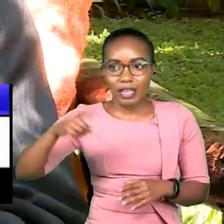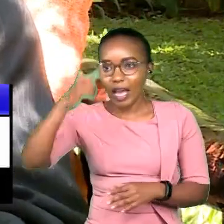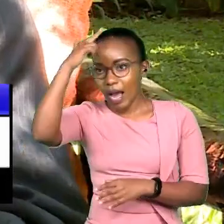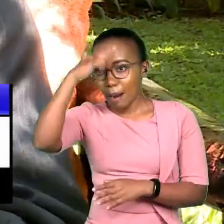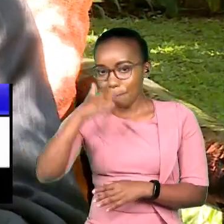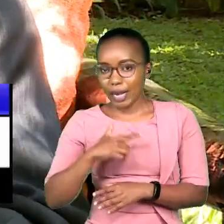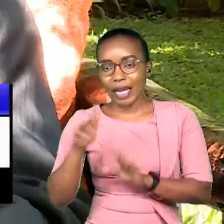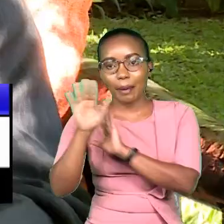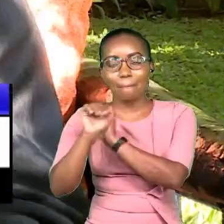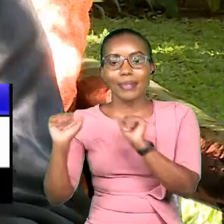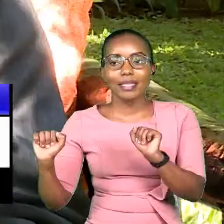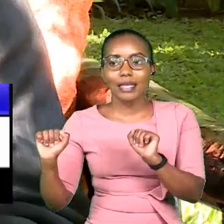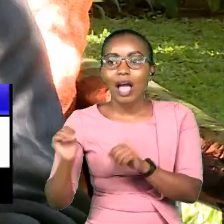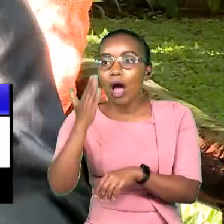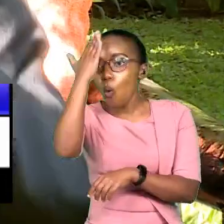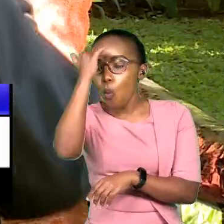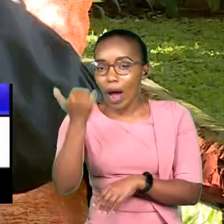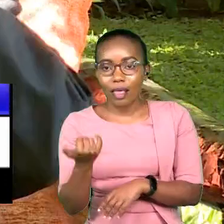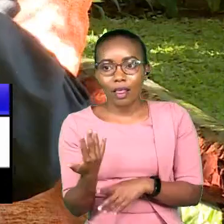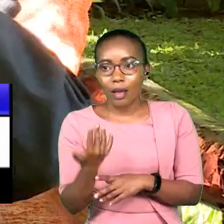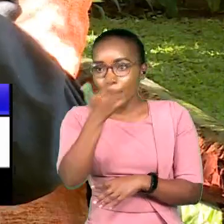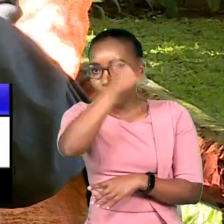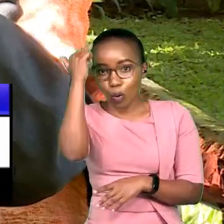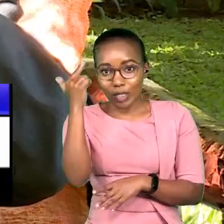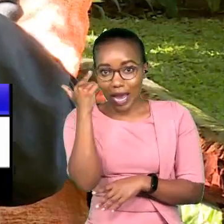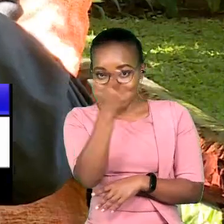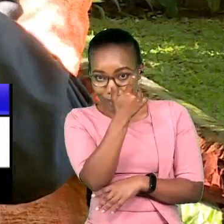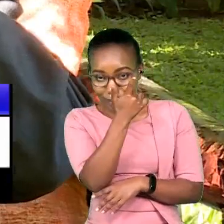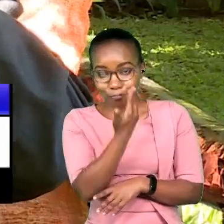president. And the reason is, these eyes you see